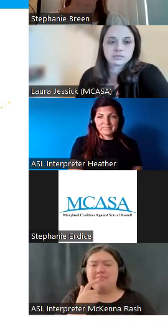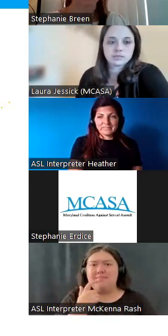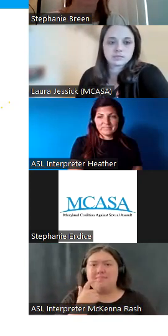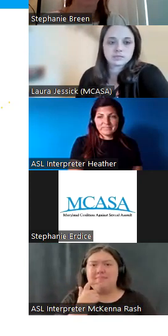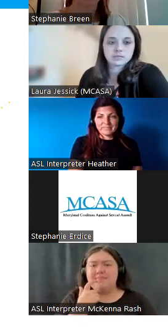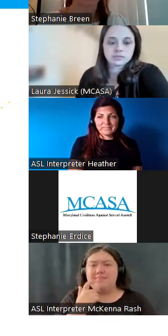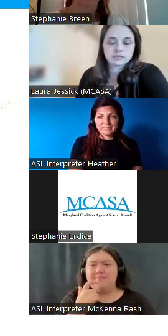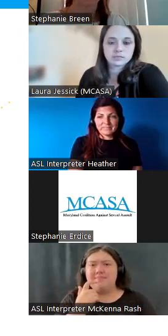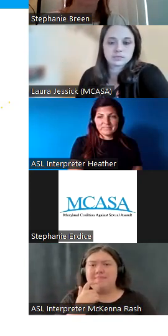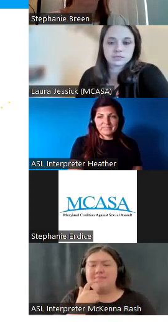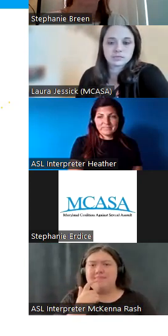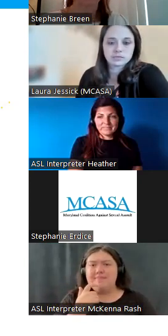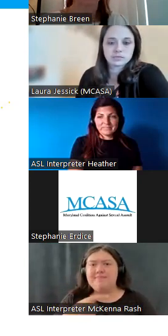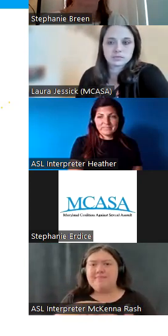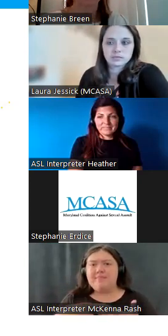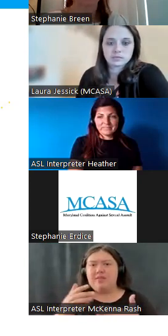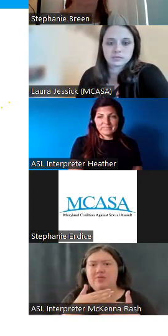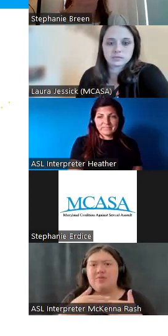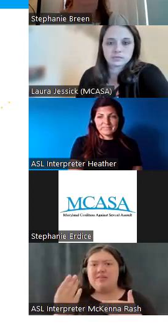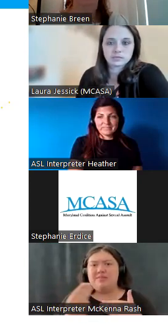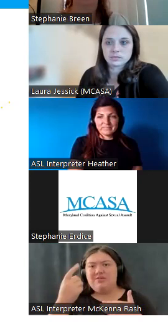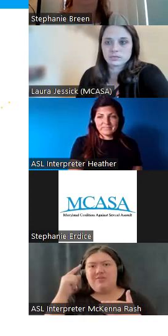bringing up the rest of the material for this slide?